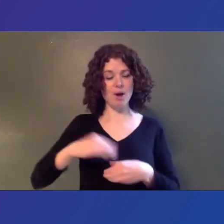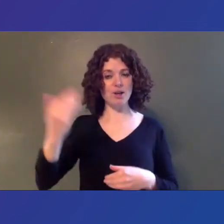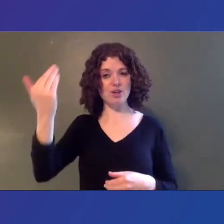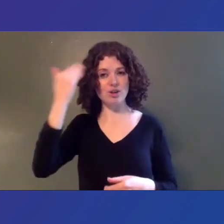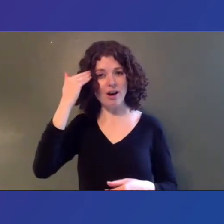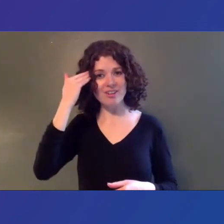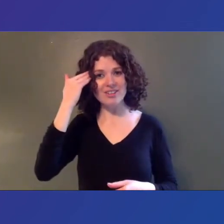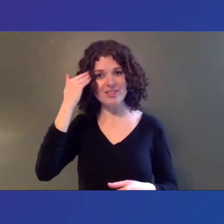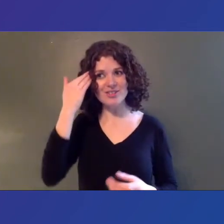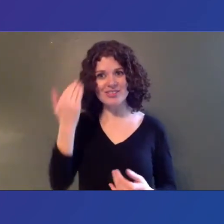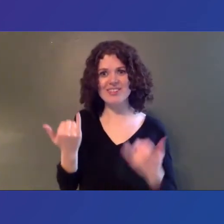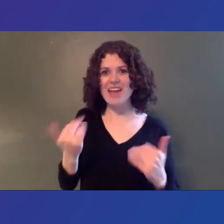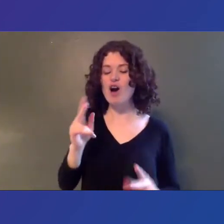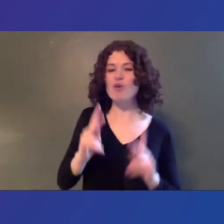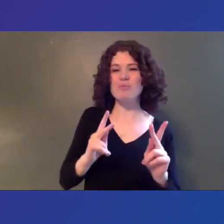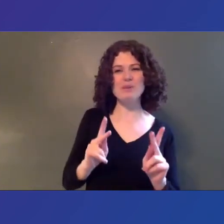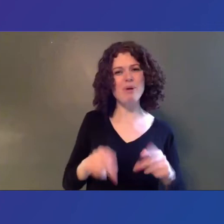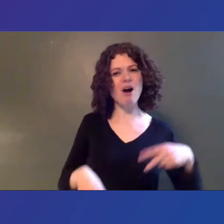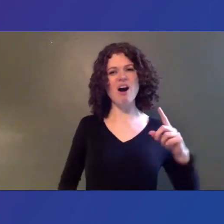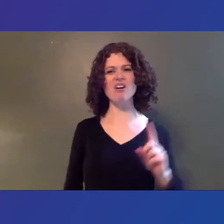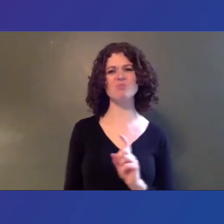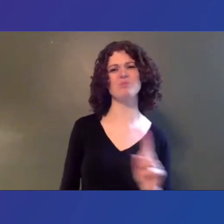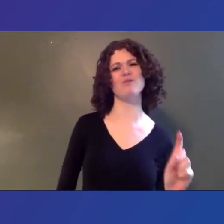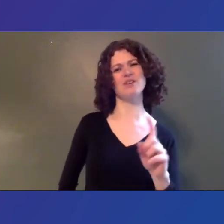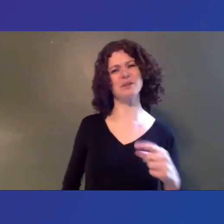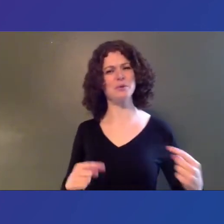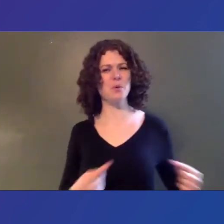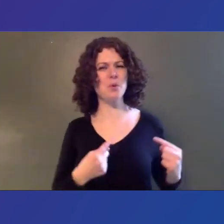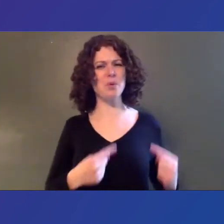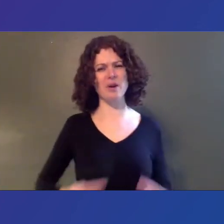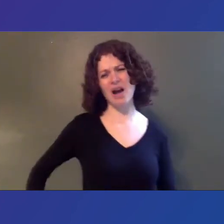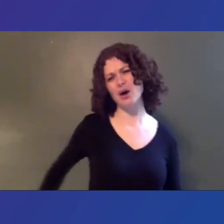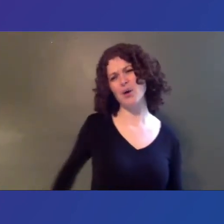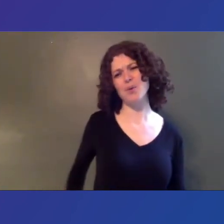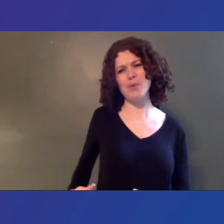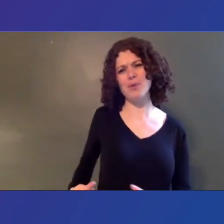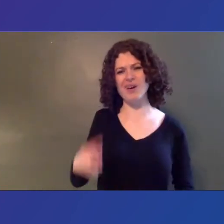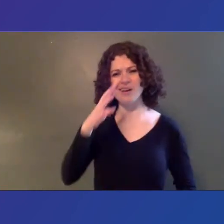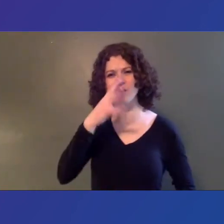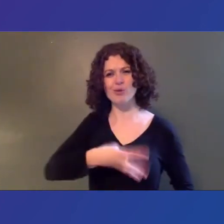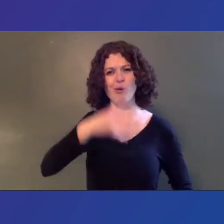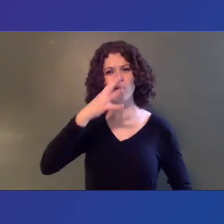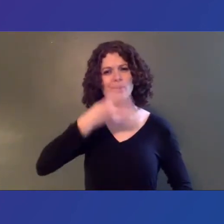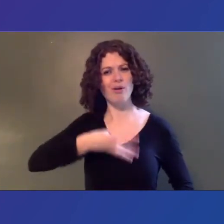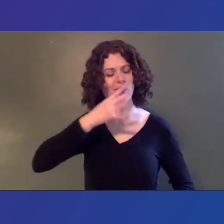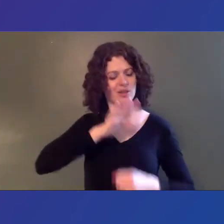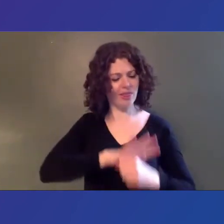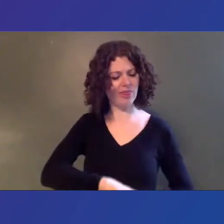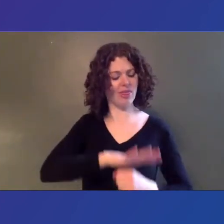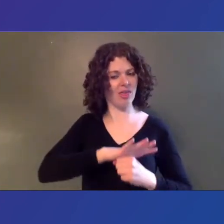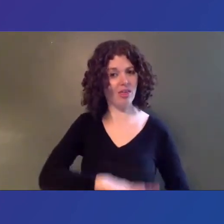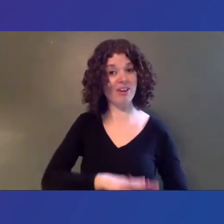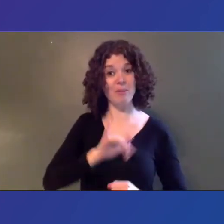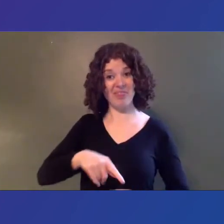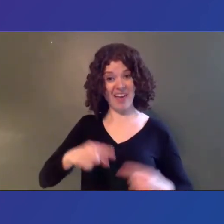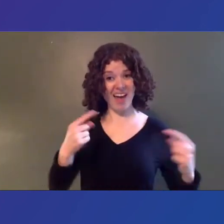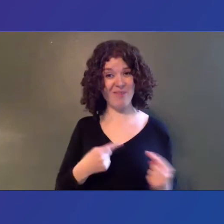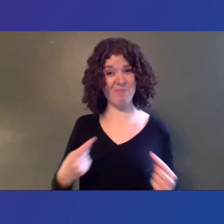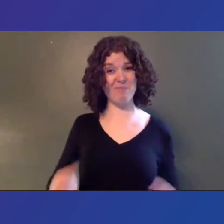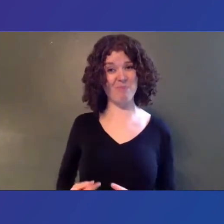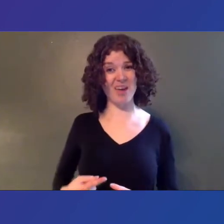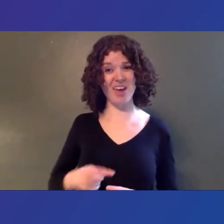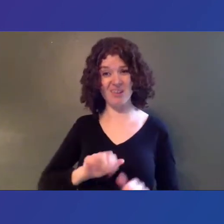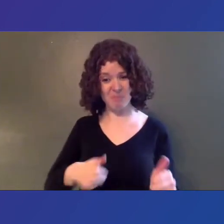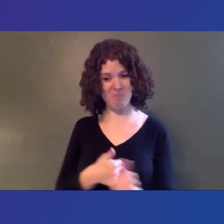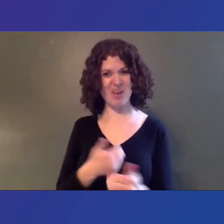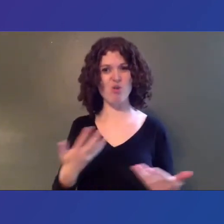not understanding where it comes from. And sometimes it's indicative of larger issues going on emotionally or what have you.